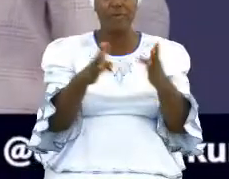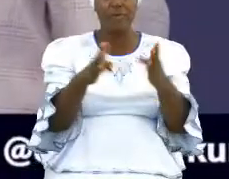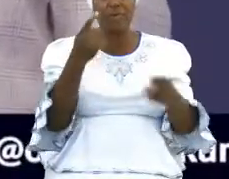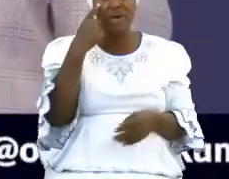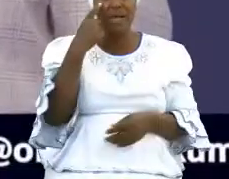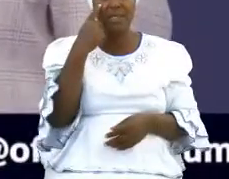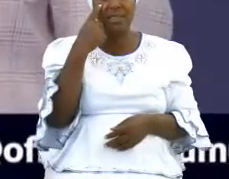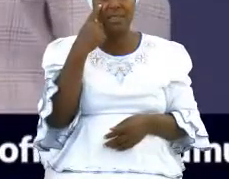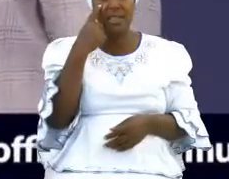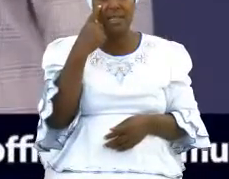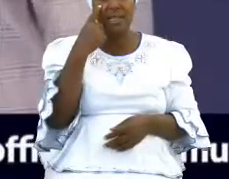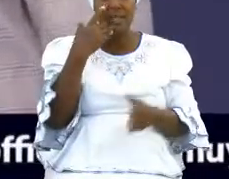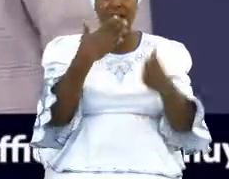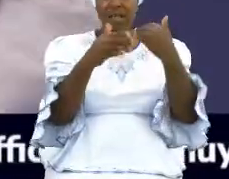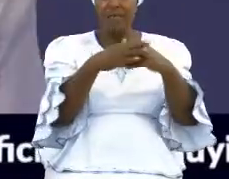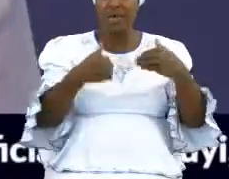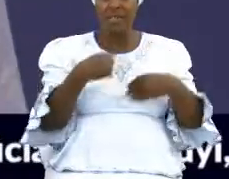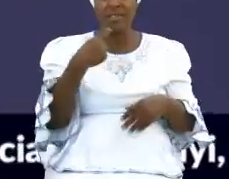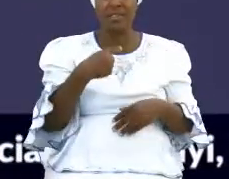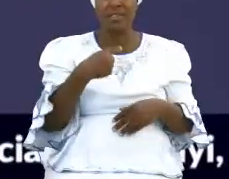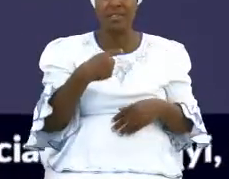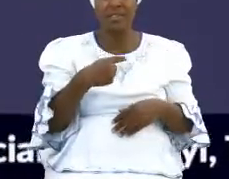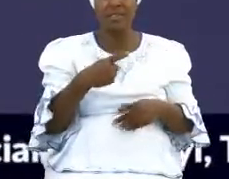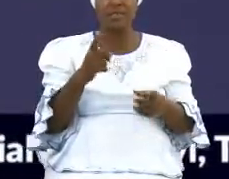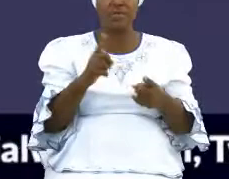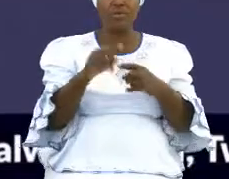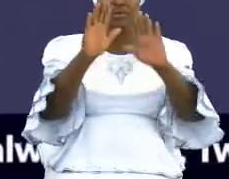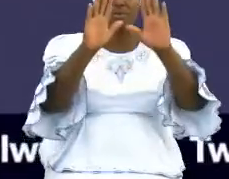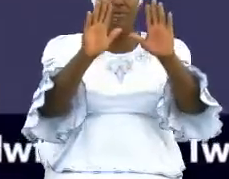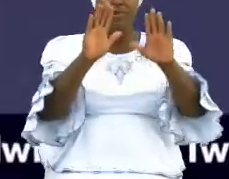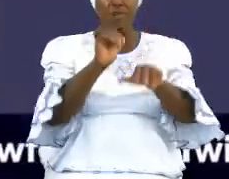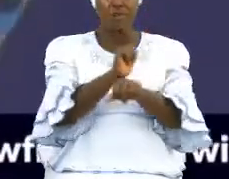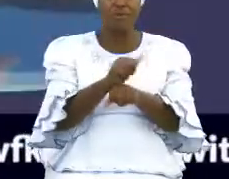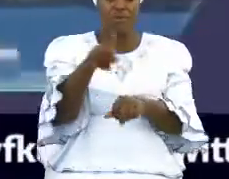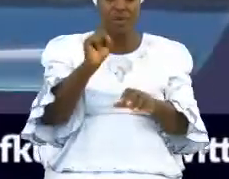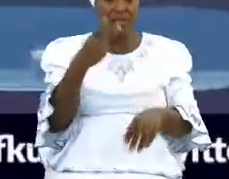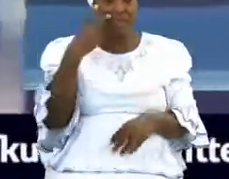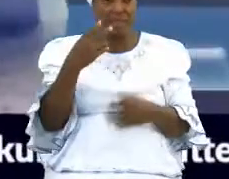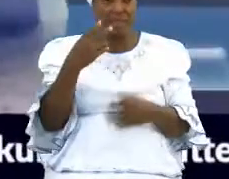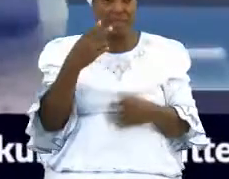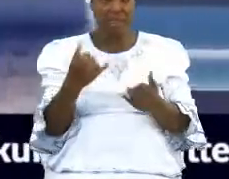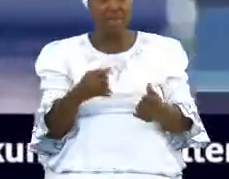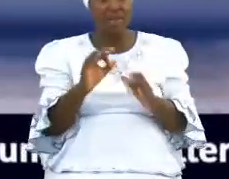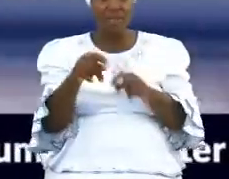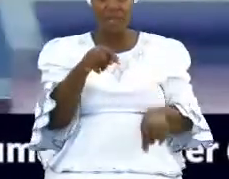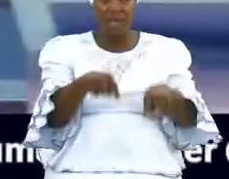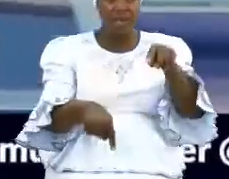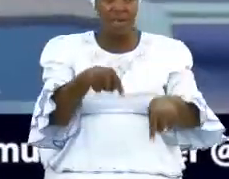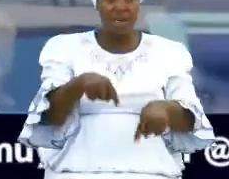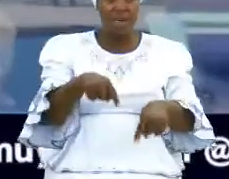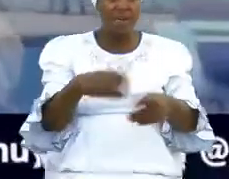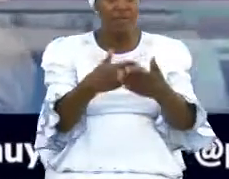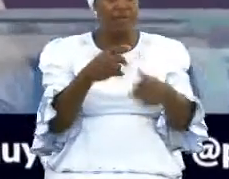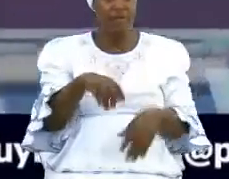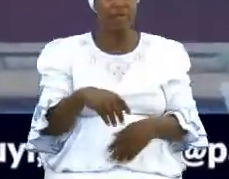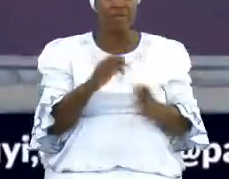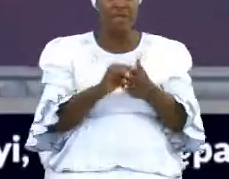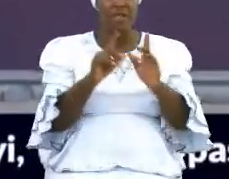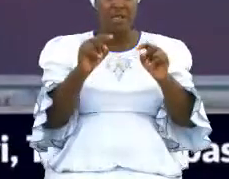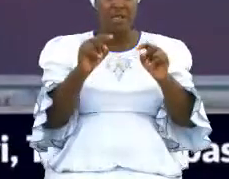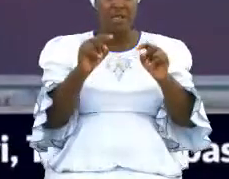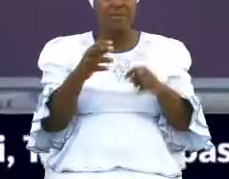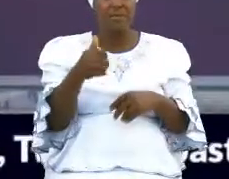Heaven has said yes, your miracle, you can see. If you were lame before, check up yourself. Heaven has